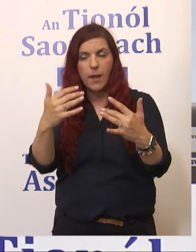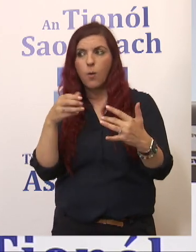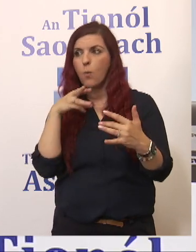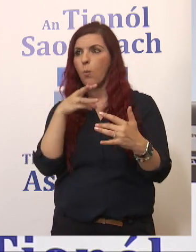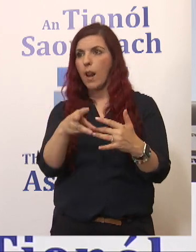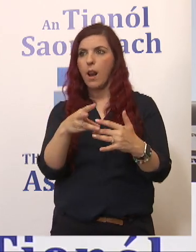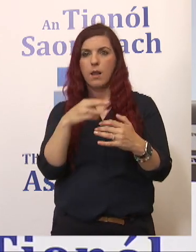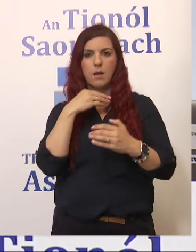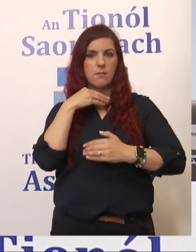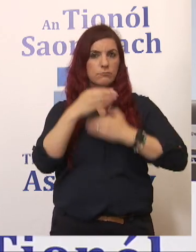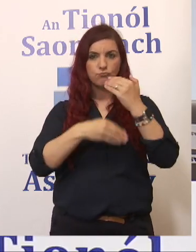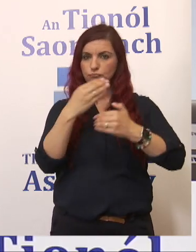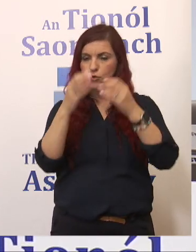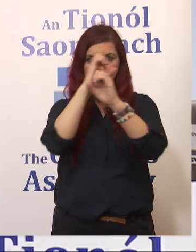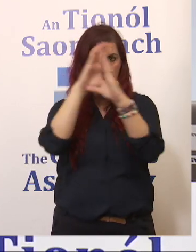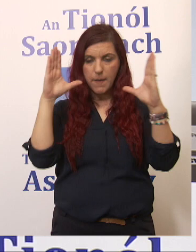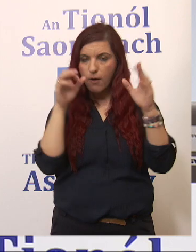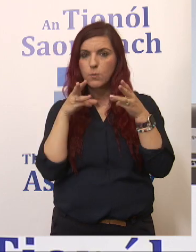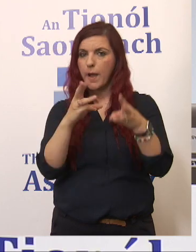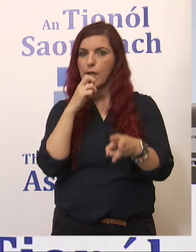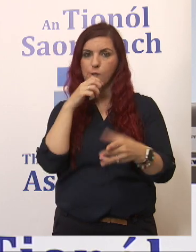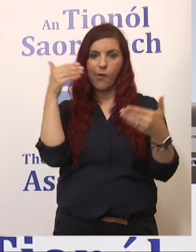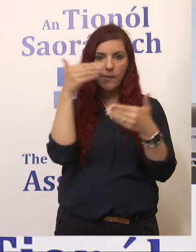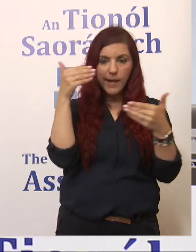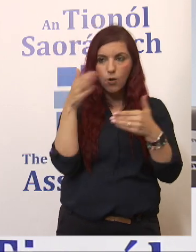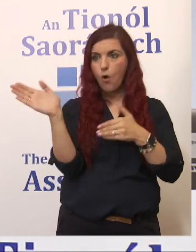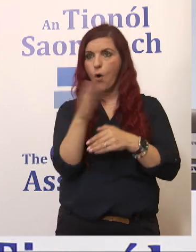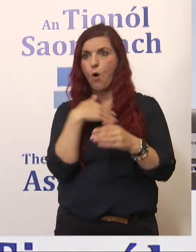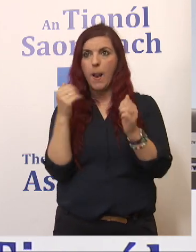transparent way, with all of our plenary meetings being streamlined